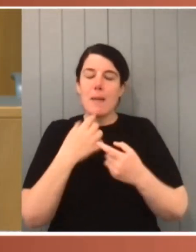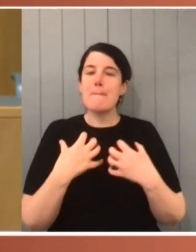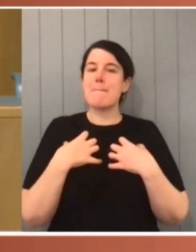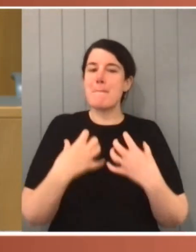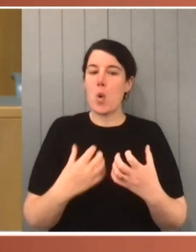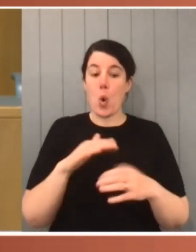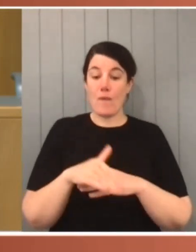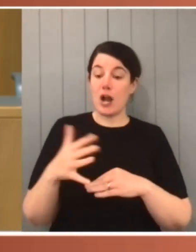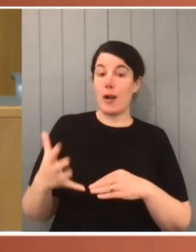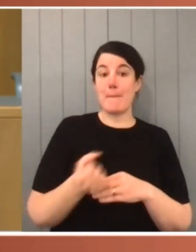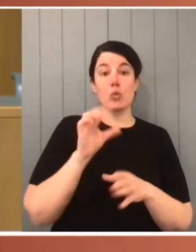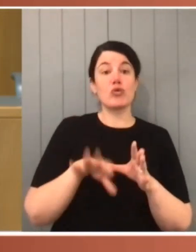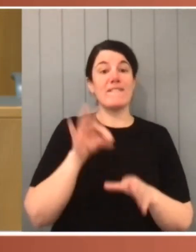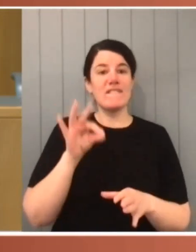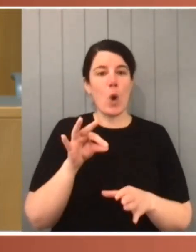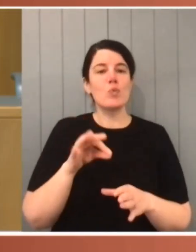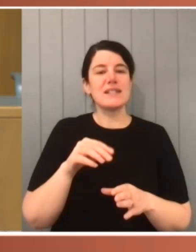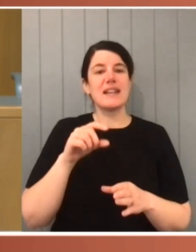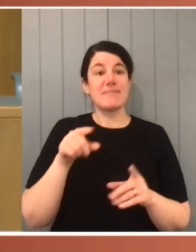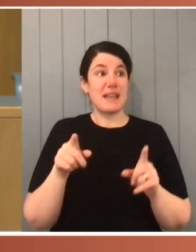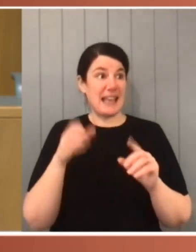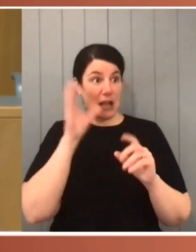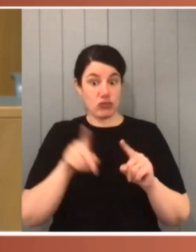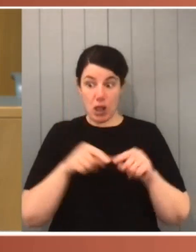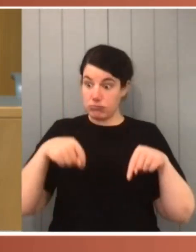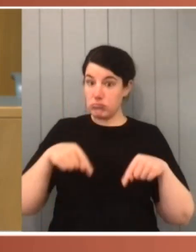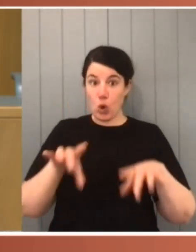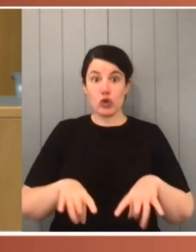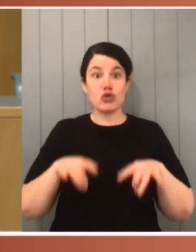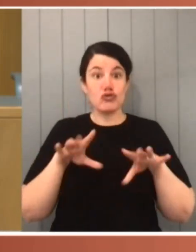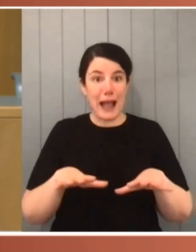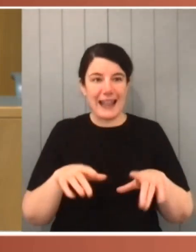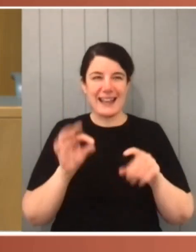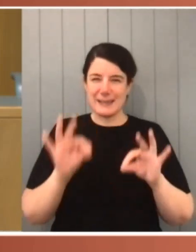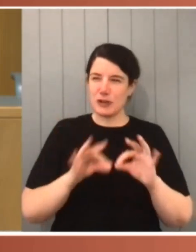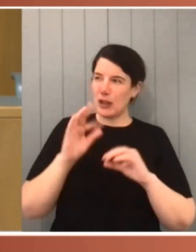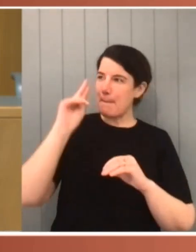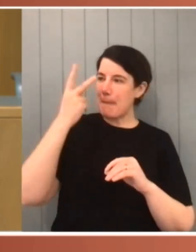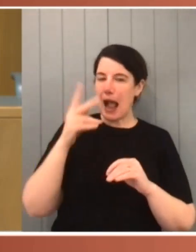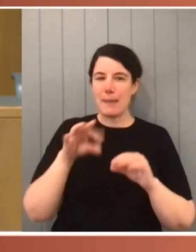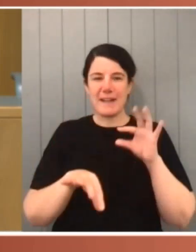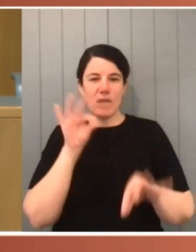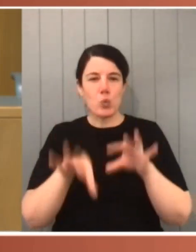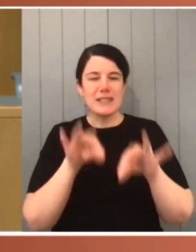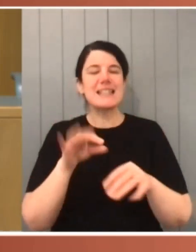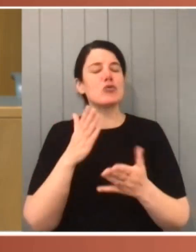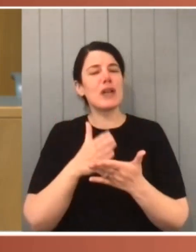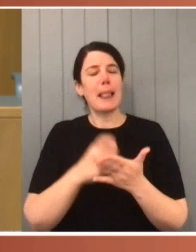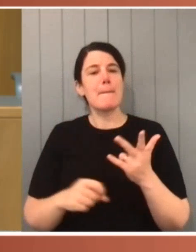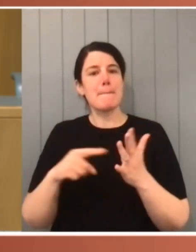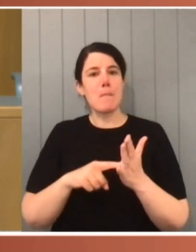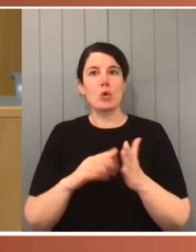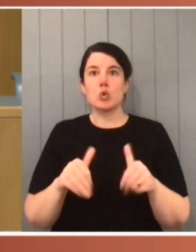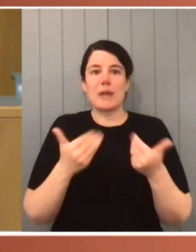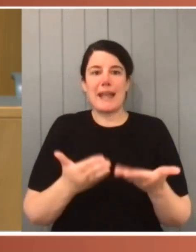voting in countries like Australia, so especially in parliamentary democracies like Australia, it's important to promote public reason, and why